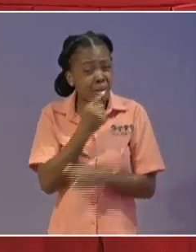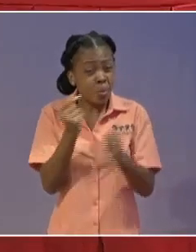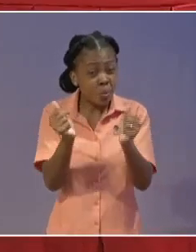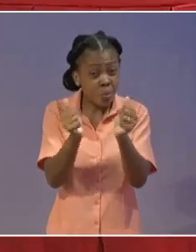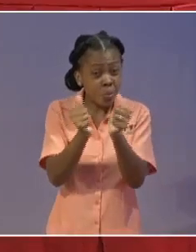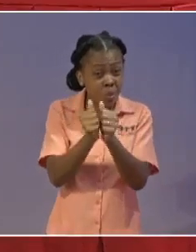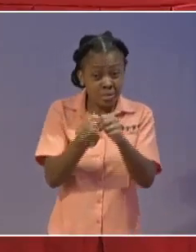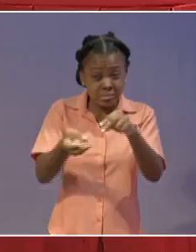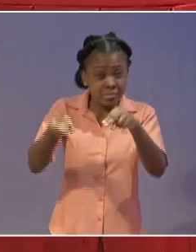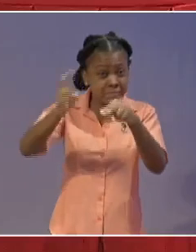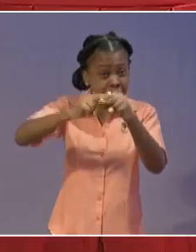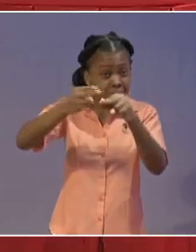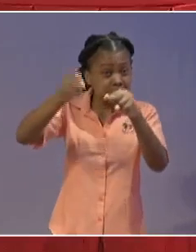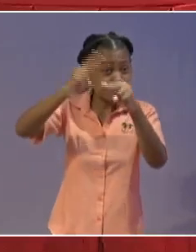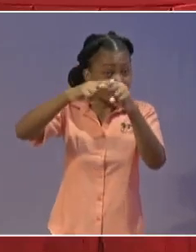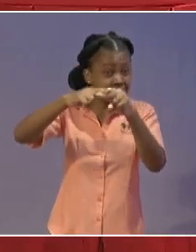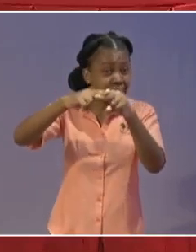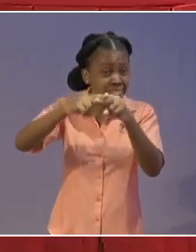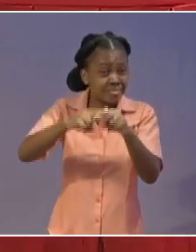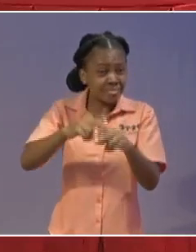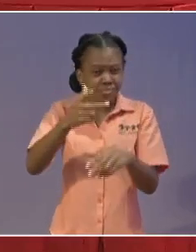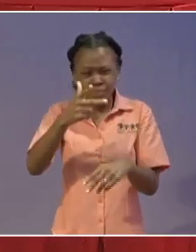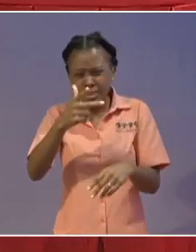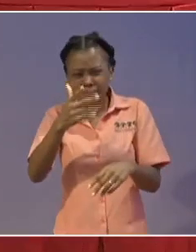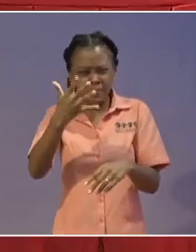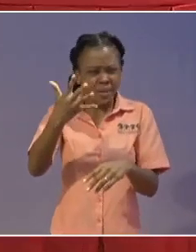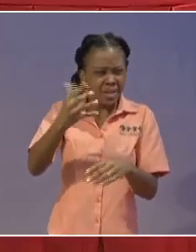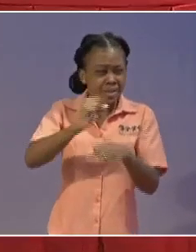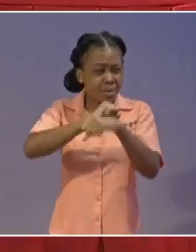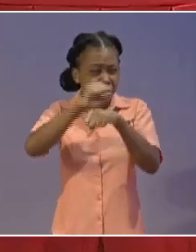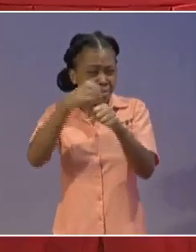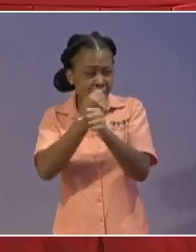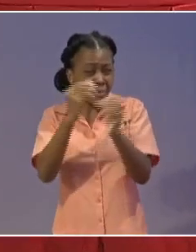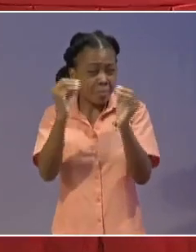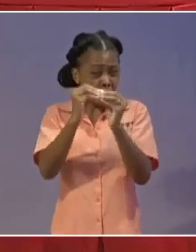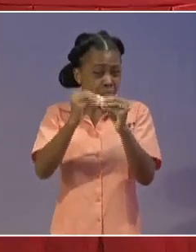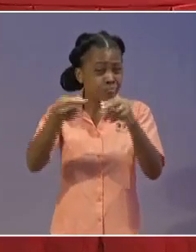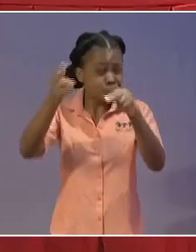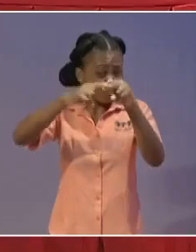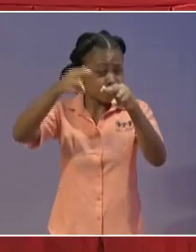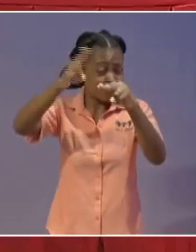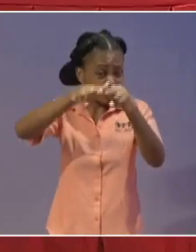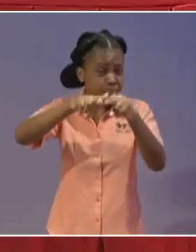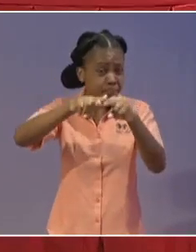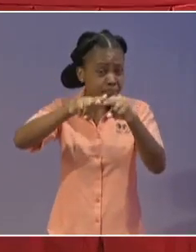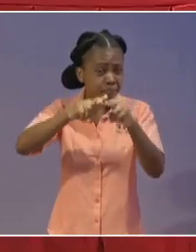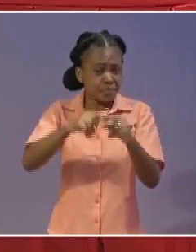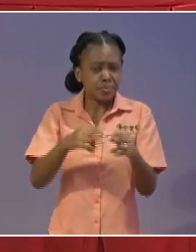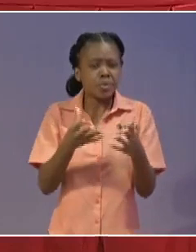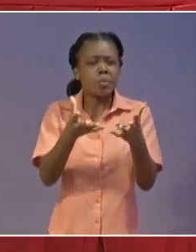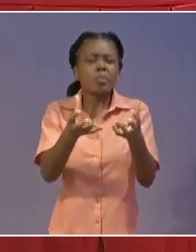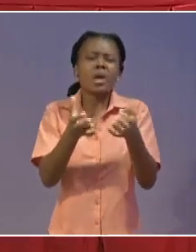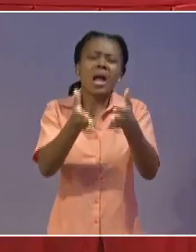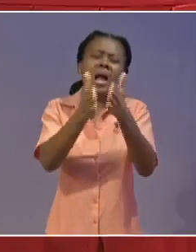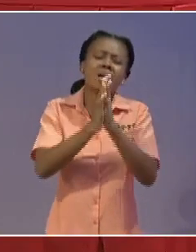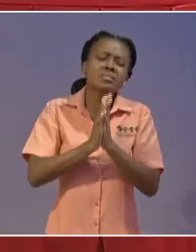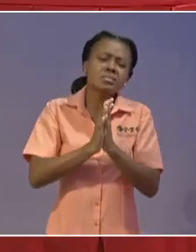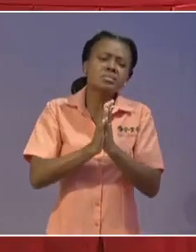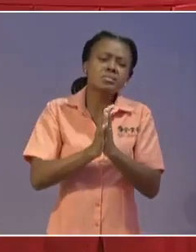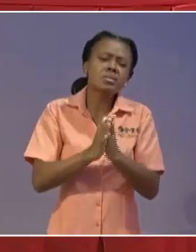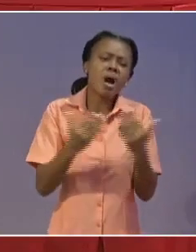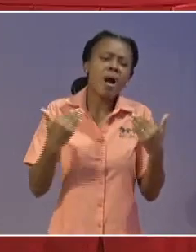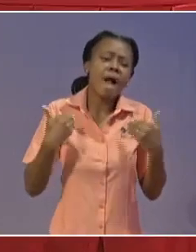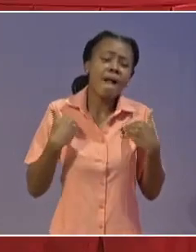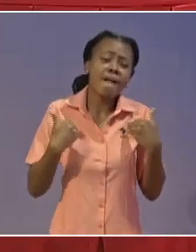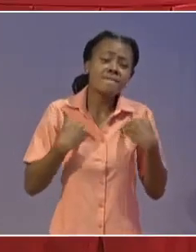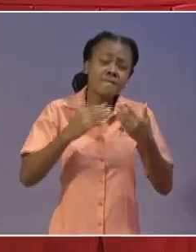in cases, and especially Omicron in the next coming weeks. And I want to ask, are we in community spread? If the answer to